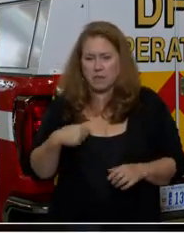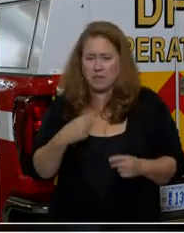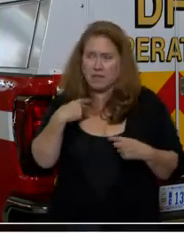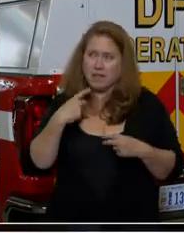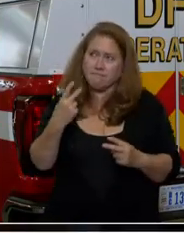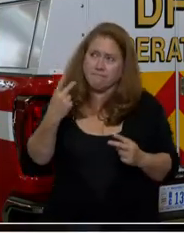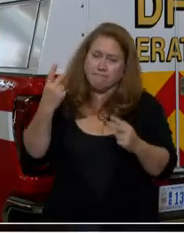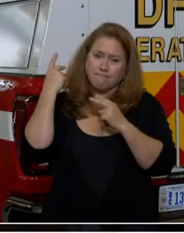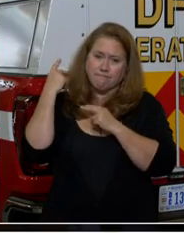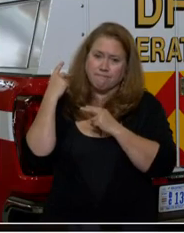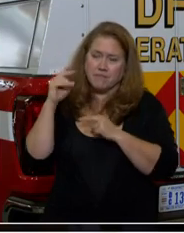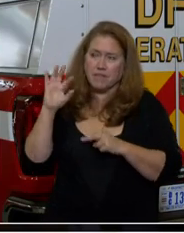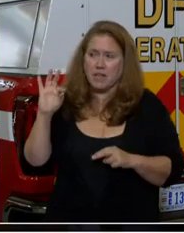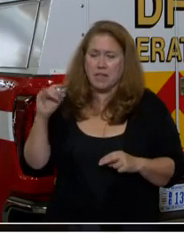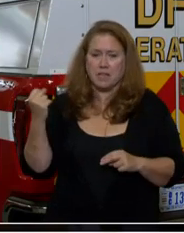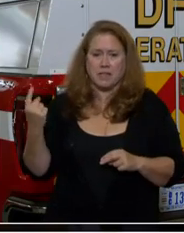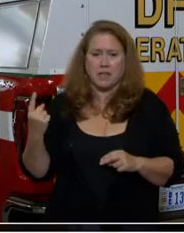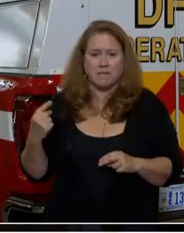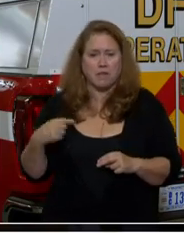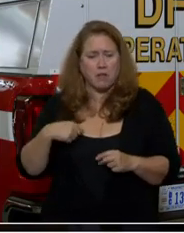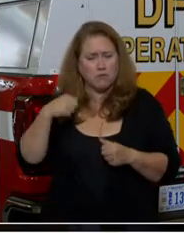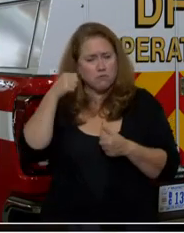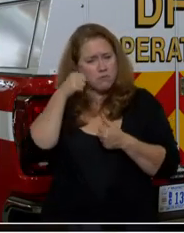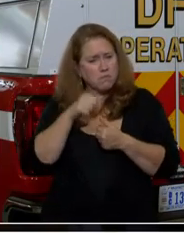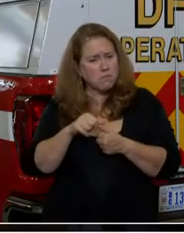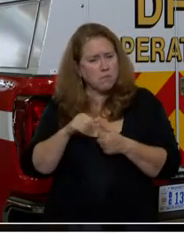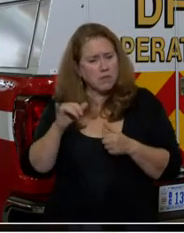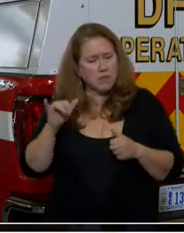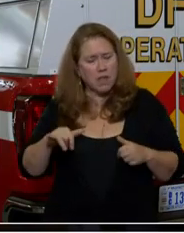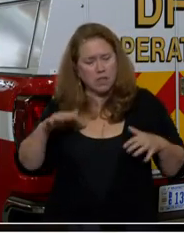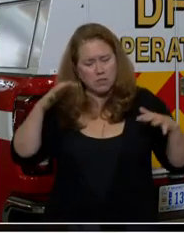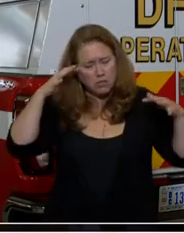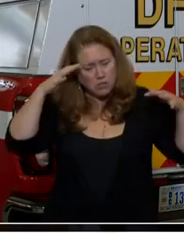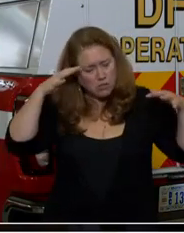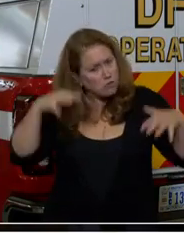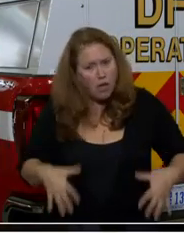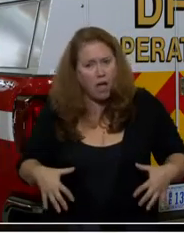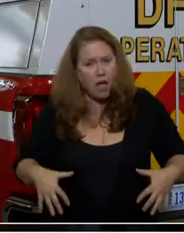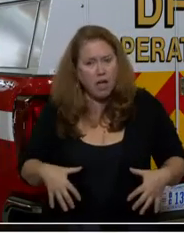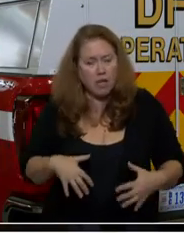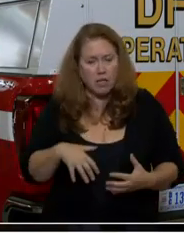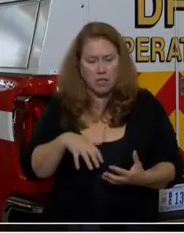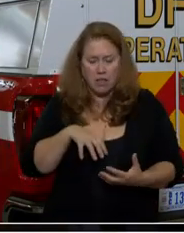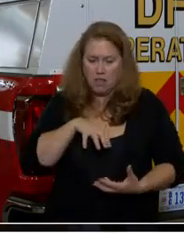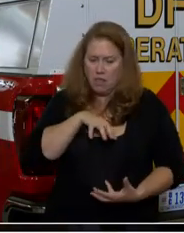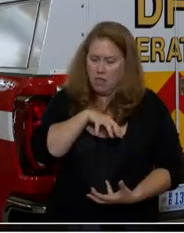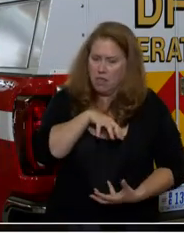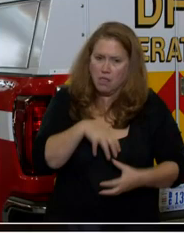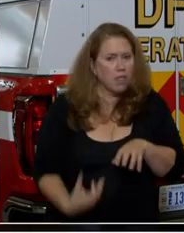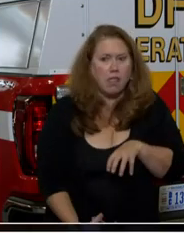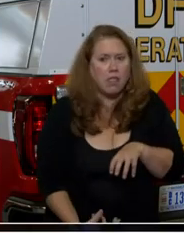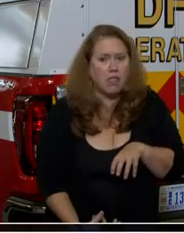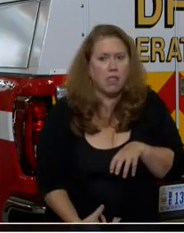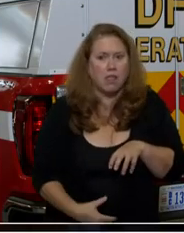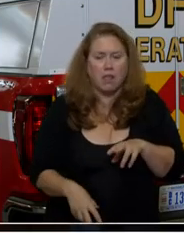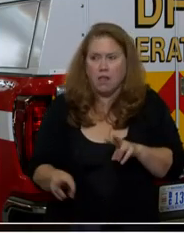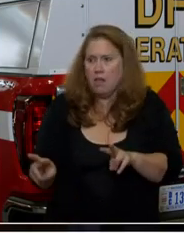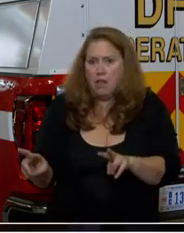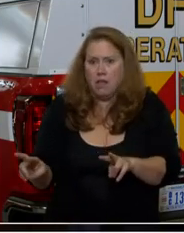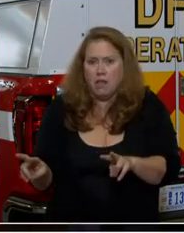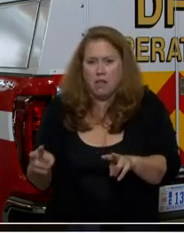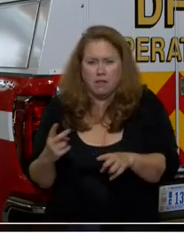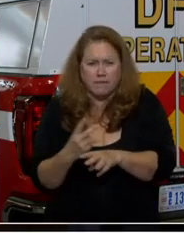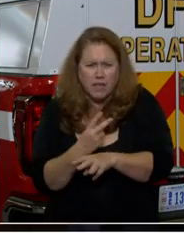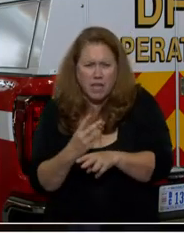I remember the shock and confusion of learning the incident as it unfolded and trying to figure out how did somebody fly a